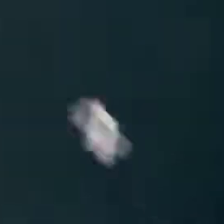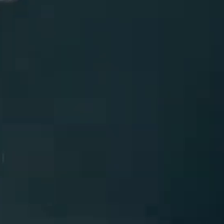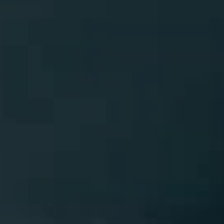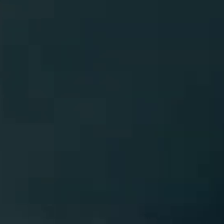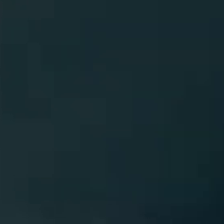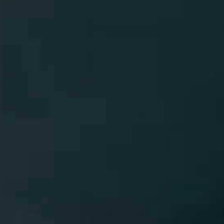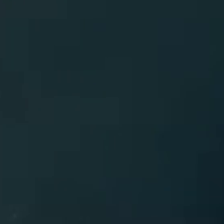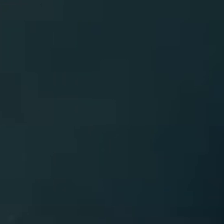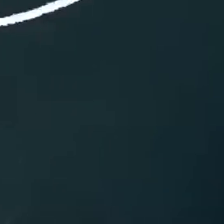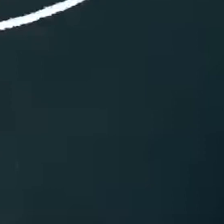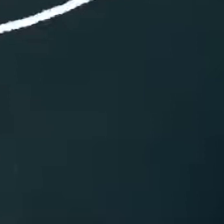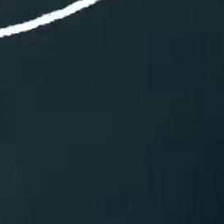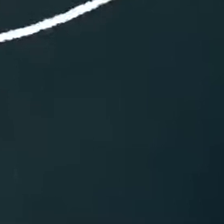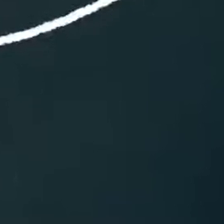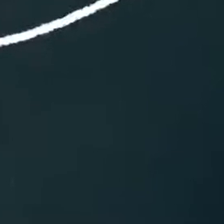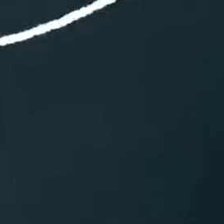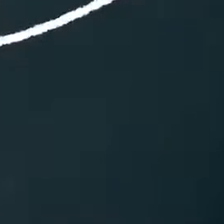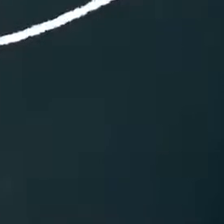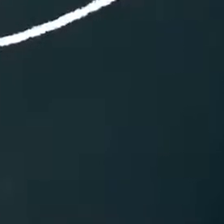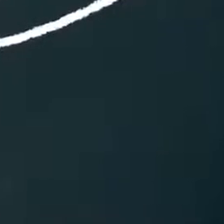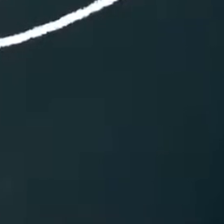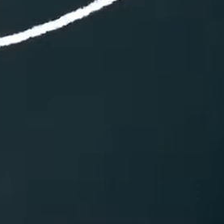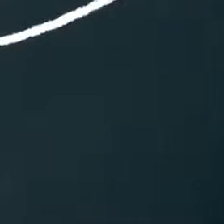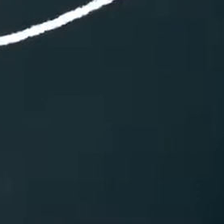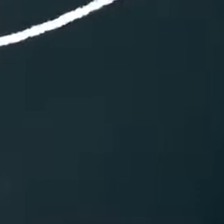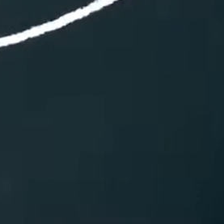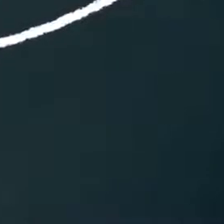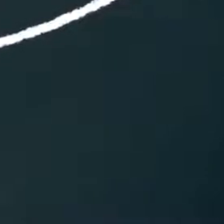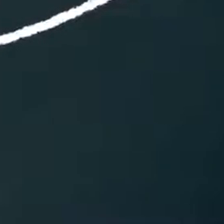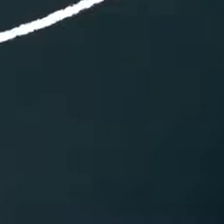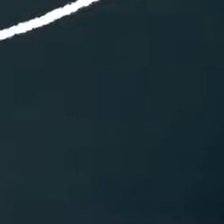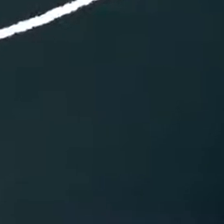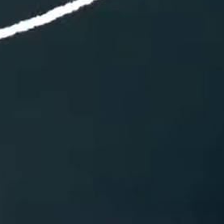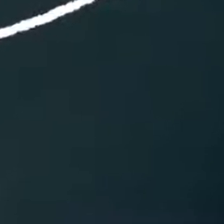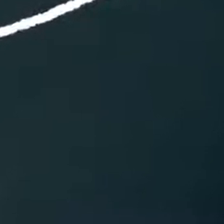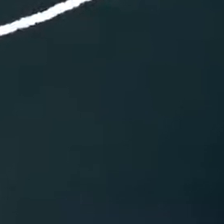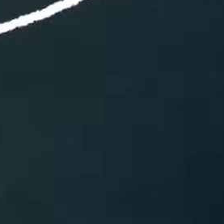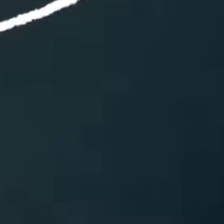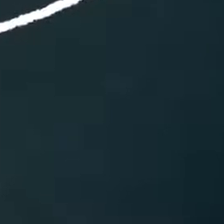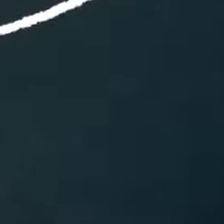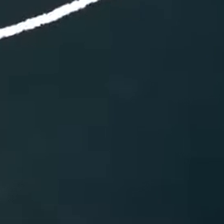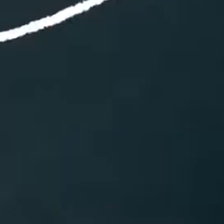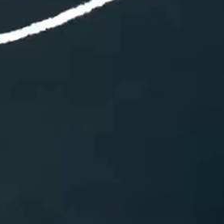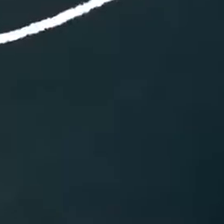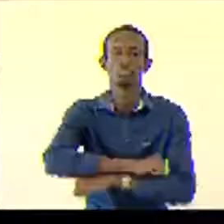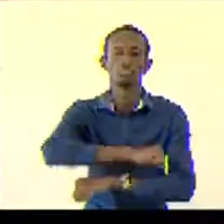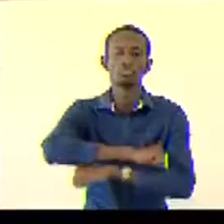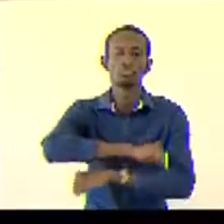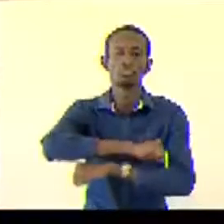Welcome to Study Time, a televised home learning program produced by Rwanda Education